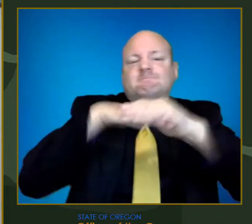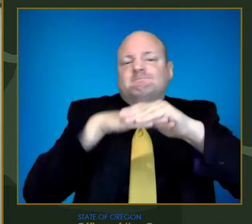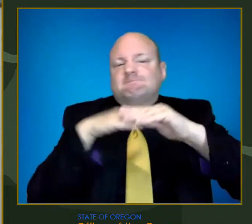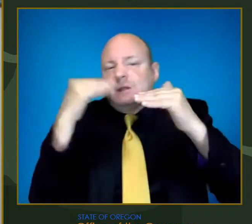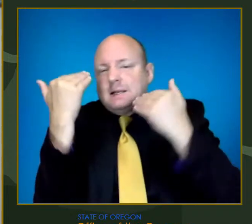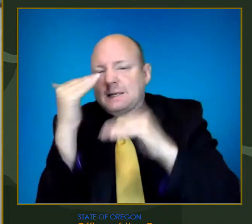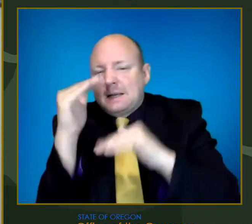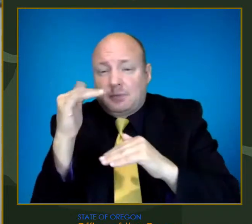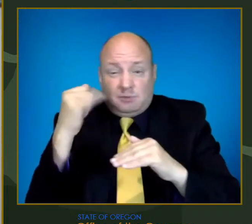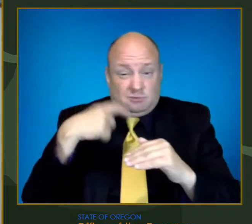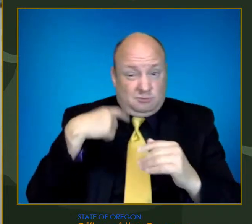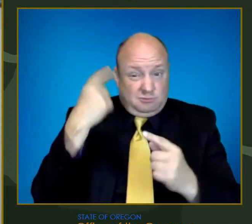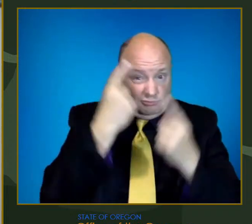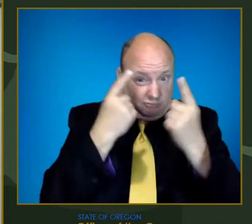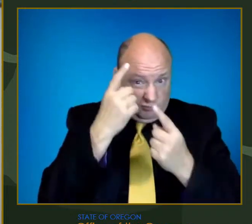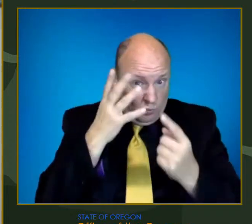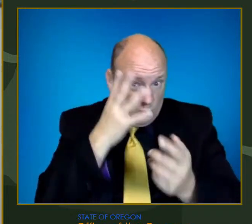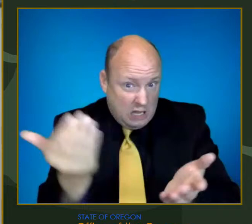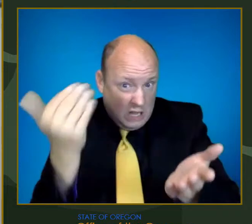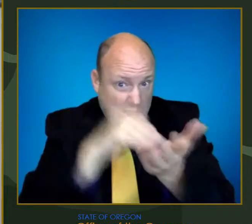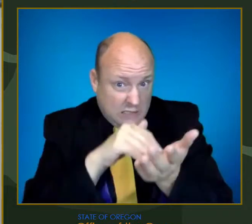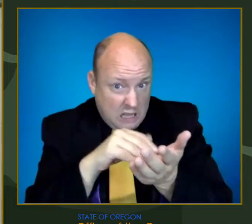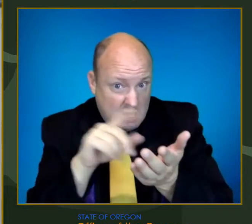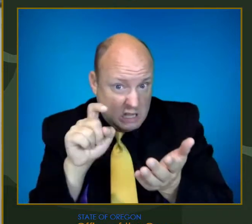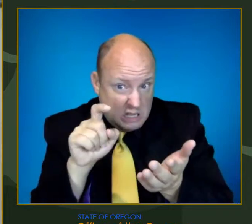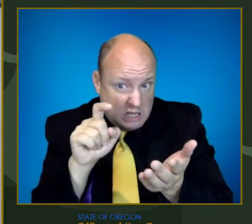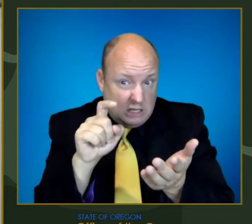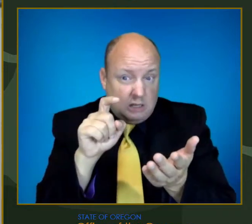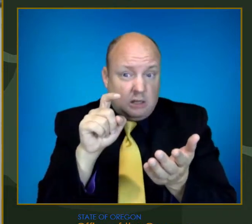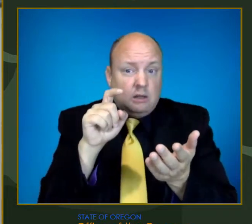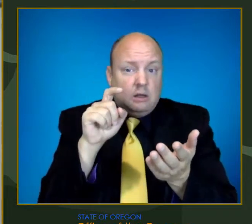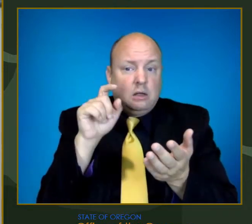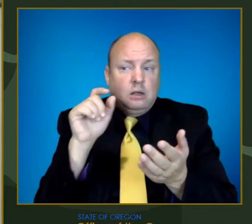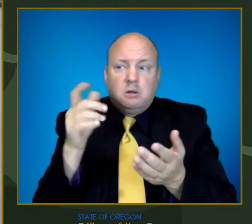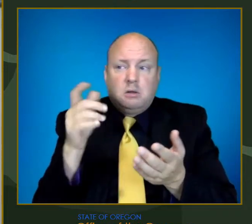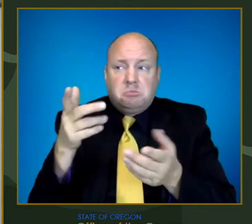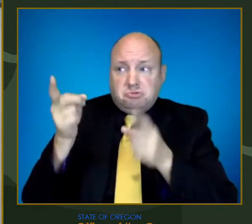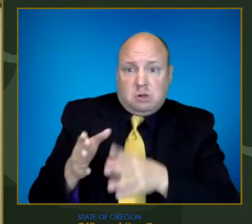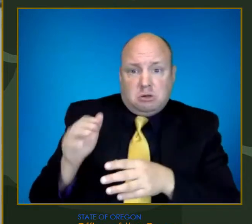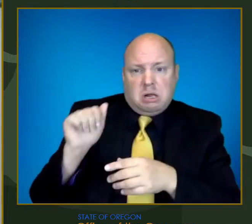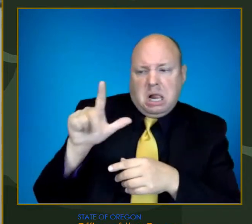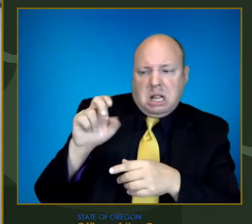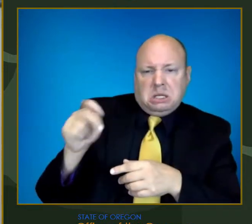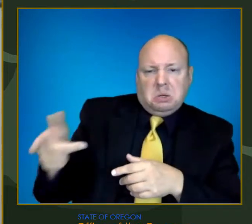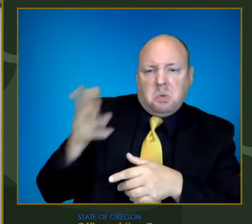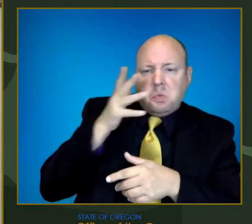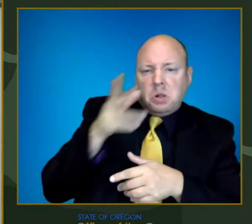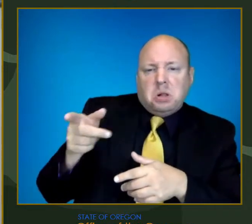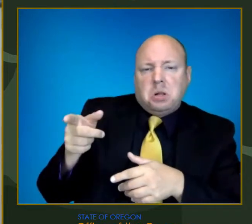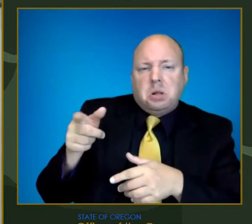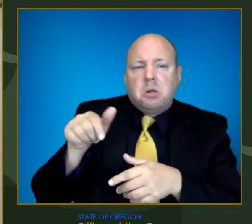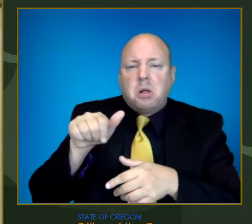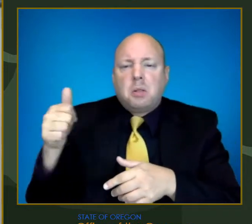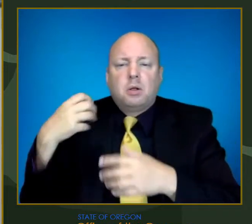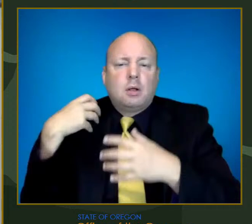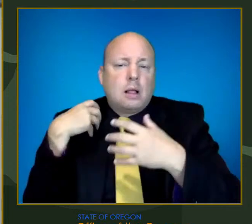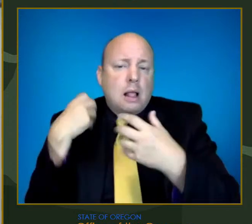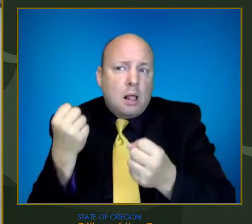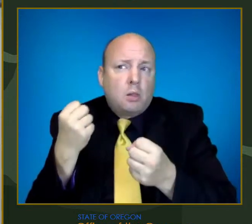And also, Director Allen, are those additional health and safety measures something that OHA has recommended that the governor